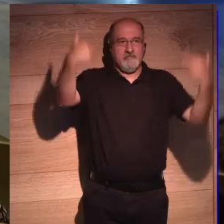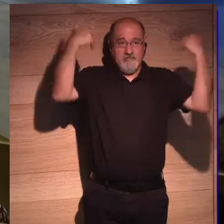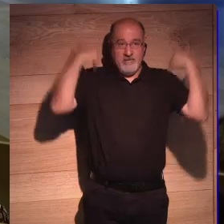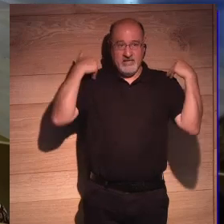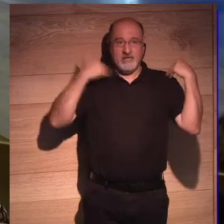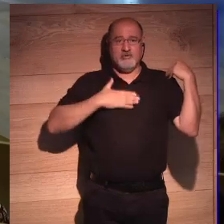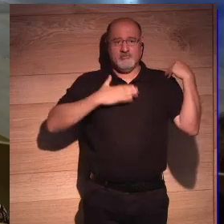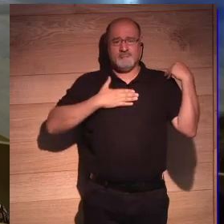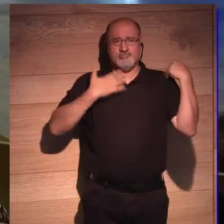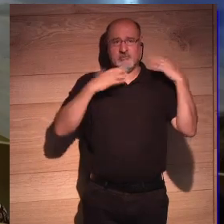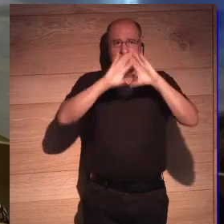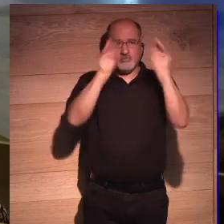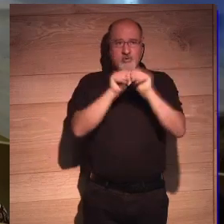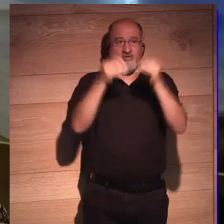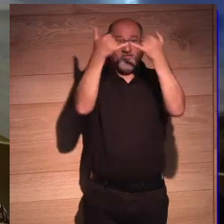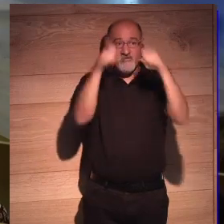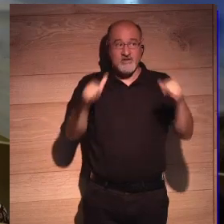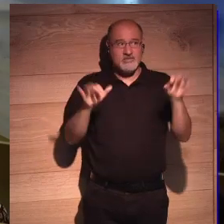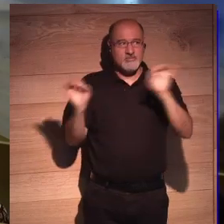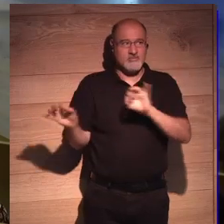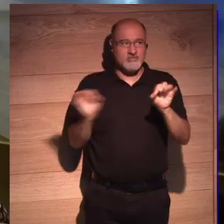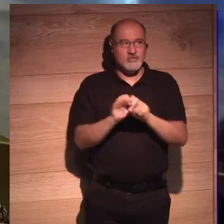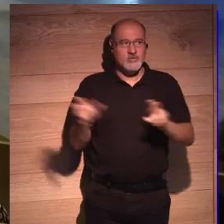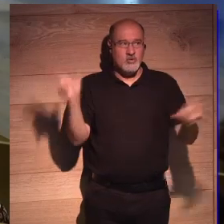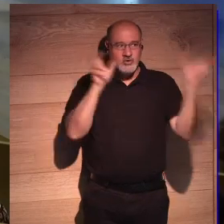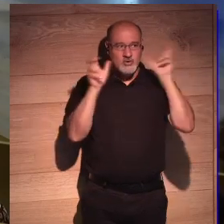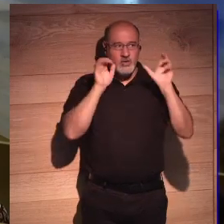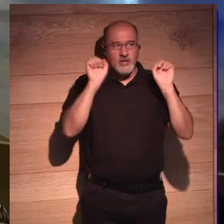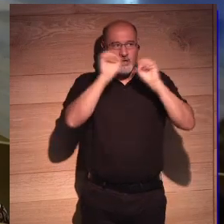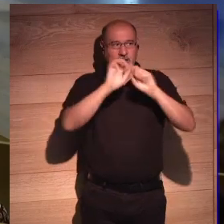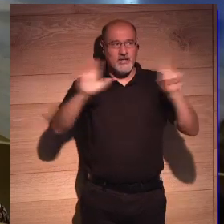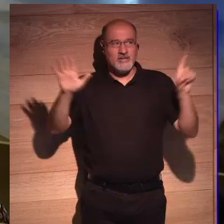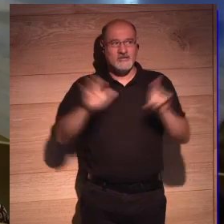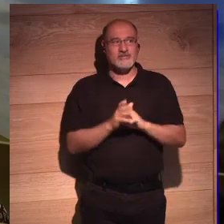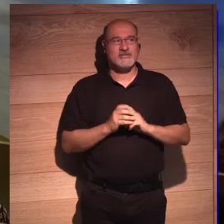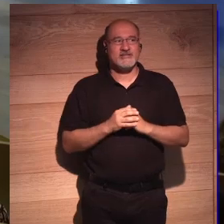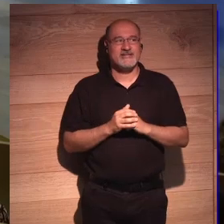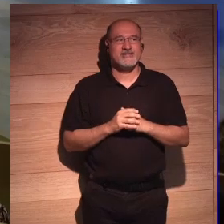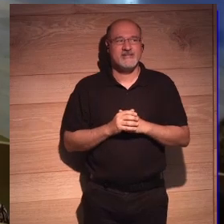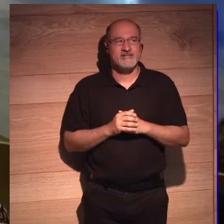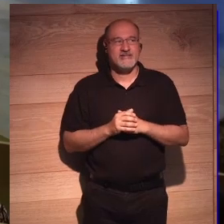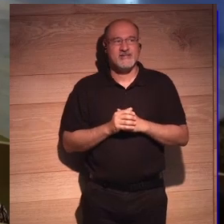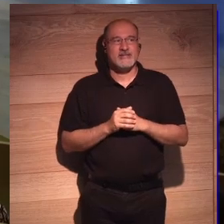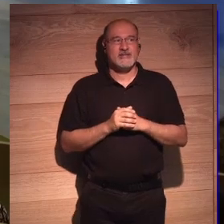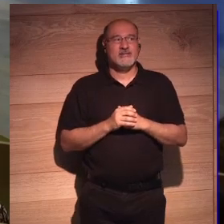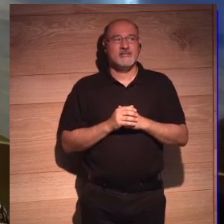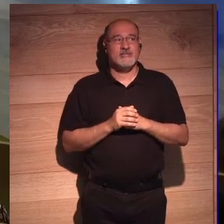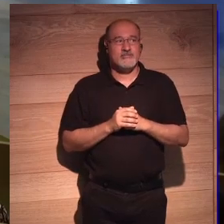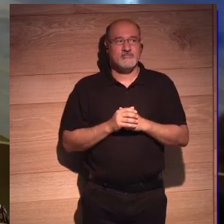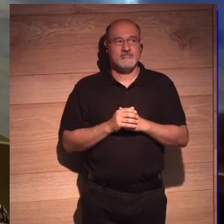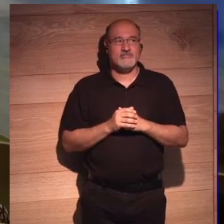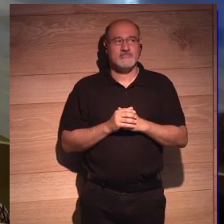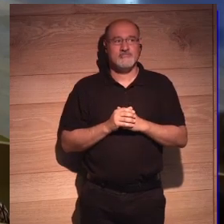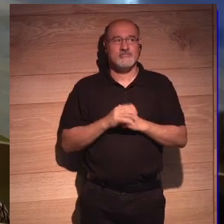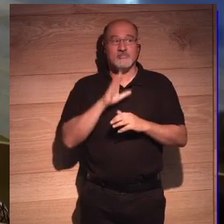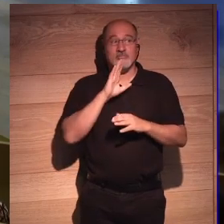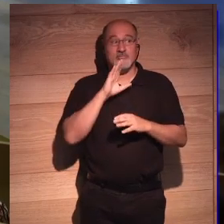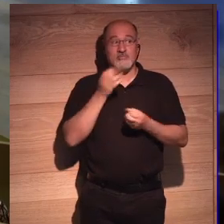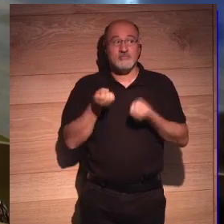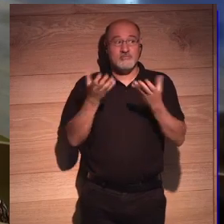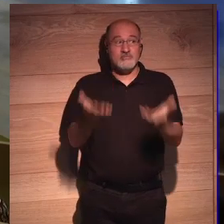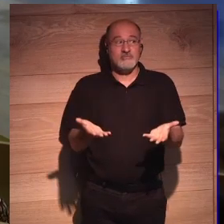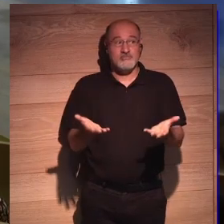I'm responsible for the fest. And I hear myself with kind of an echo. I'm talking to the technicians,